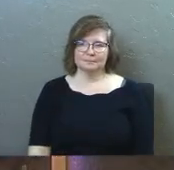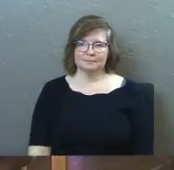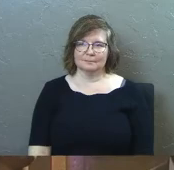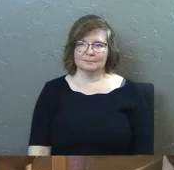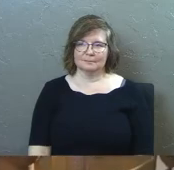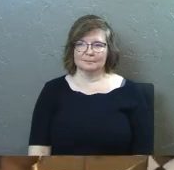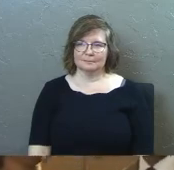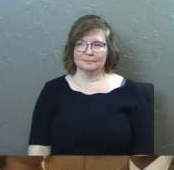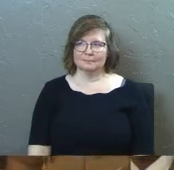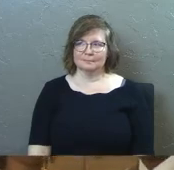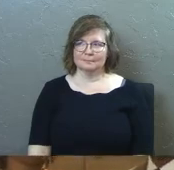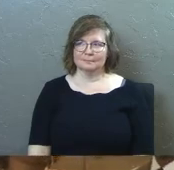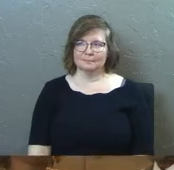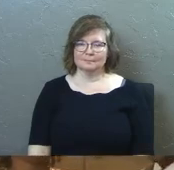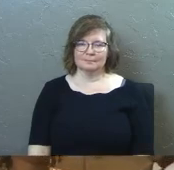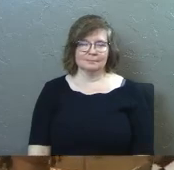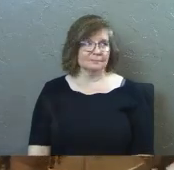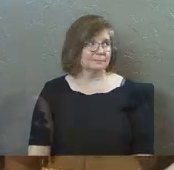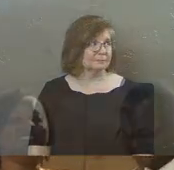All right,